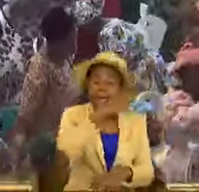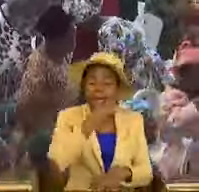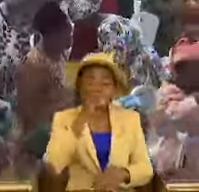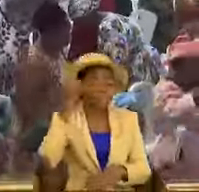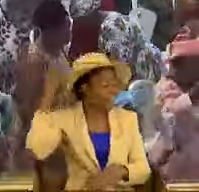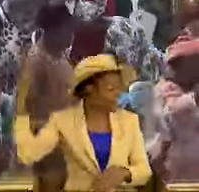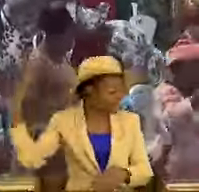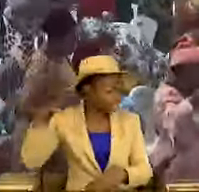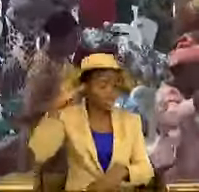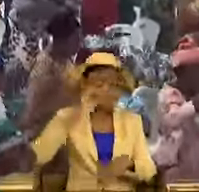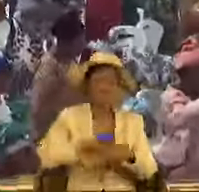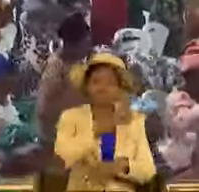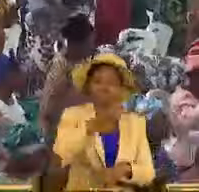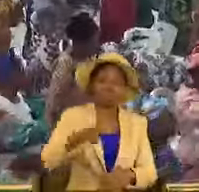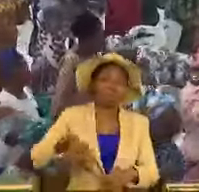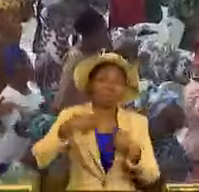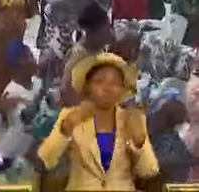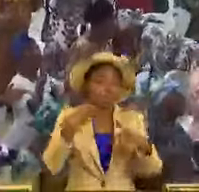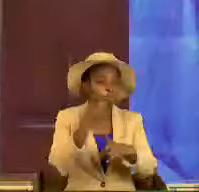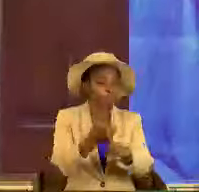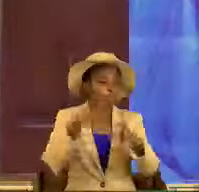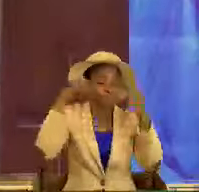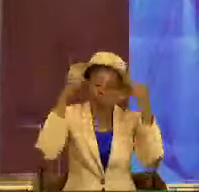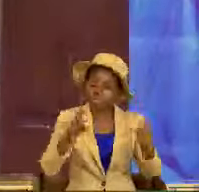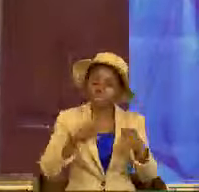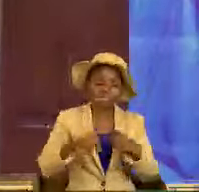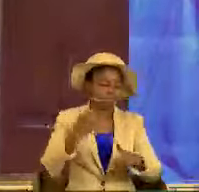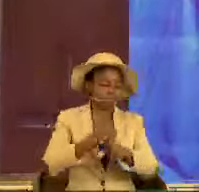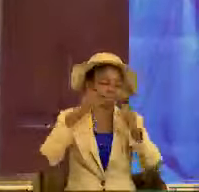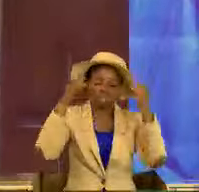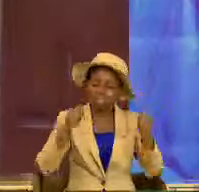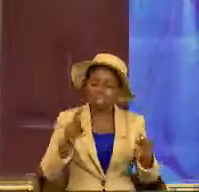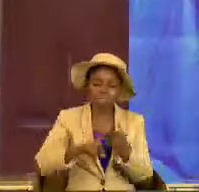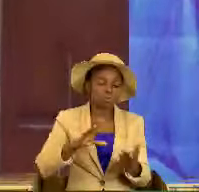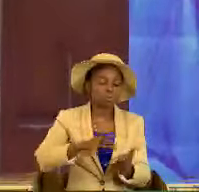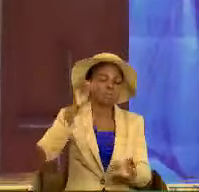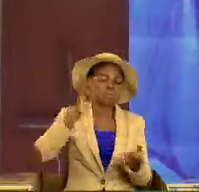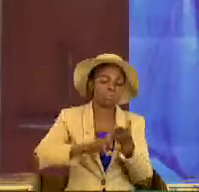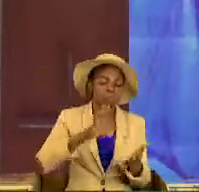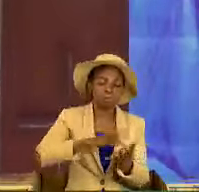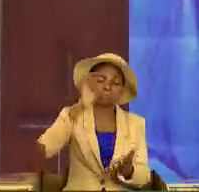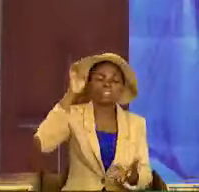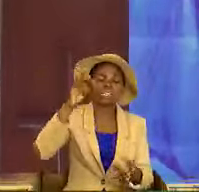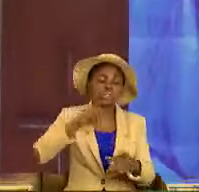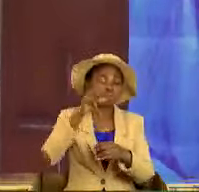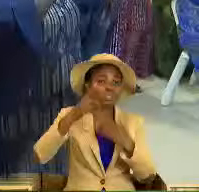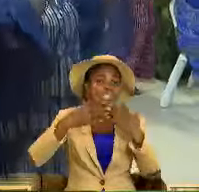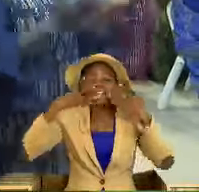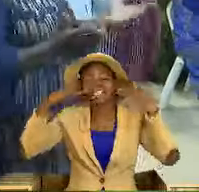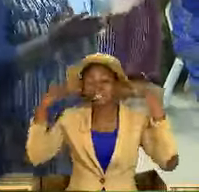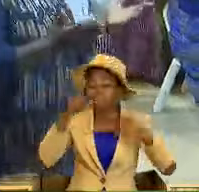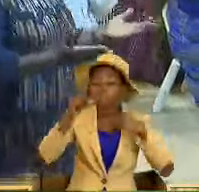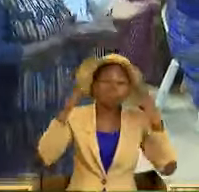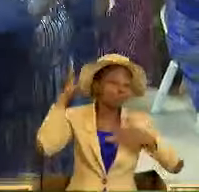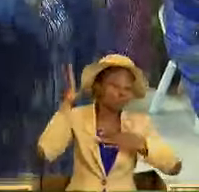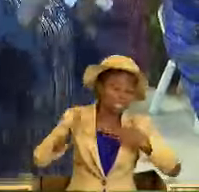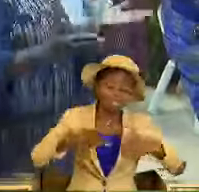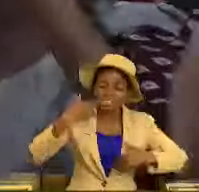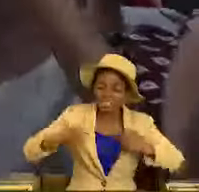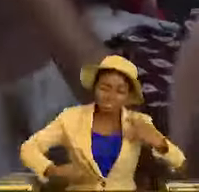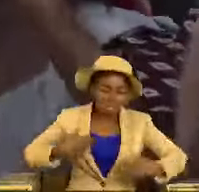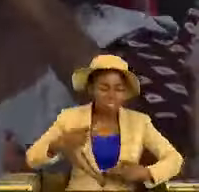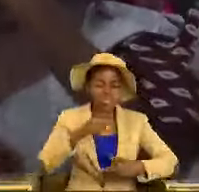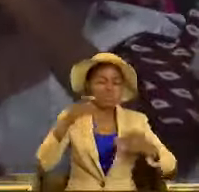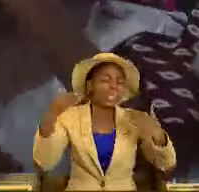strength to strength and from glory to glory you shall rejoice you shall rejoice you shall rejoice you shall